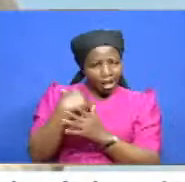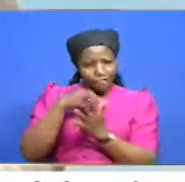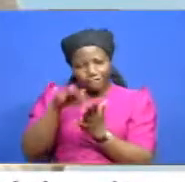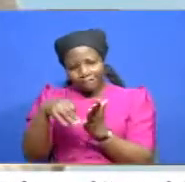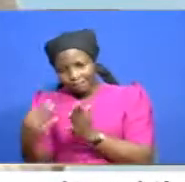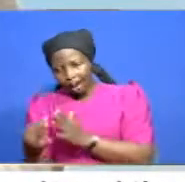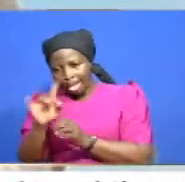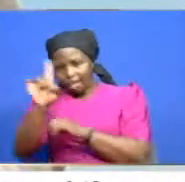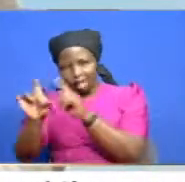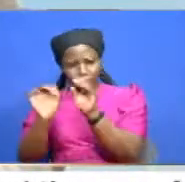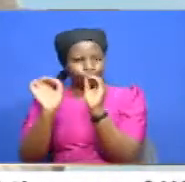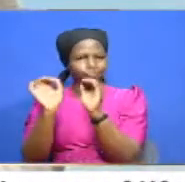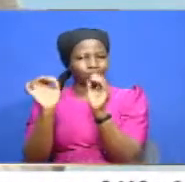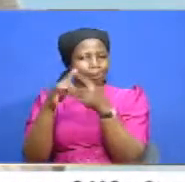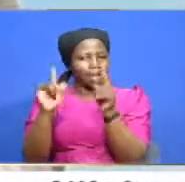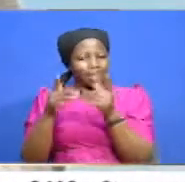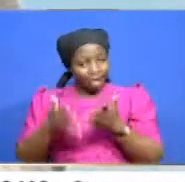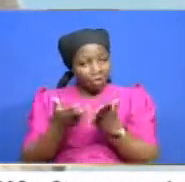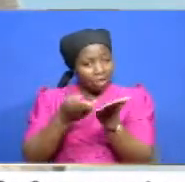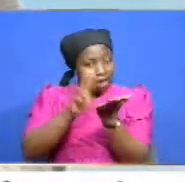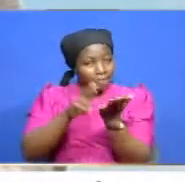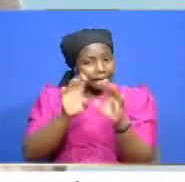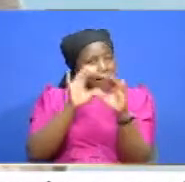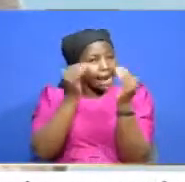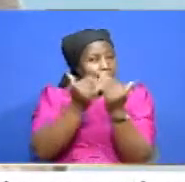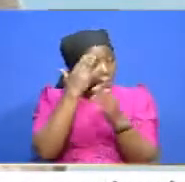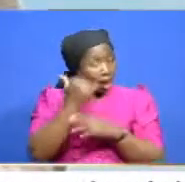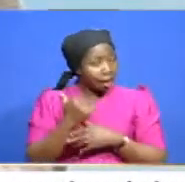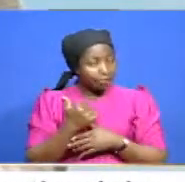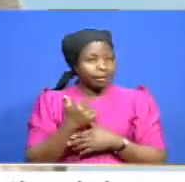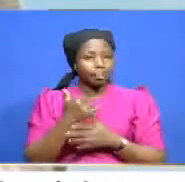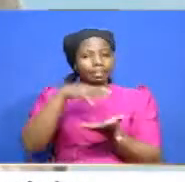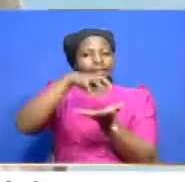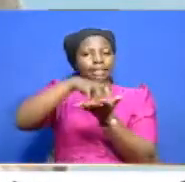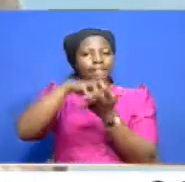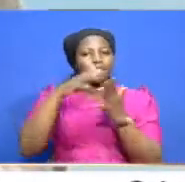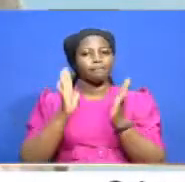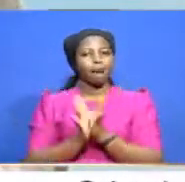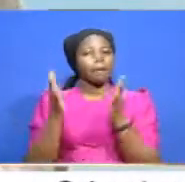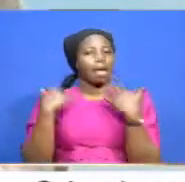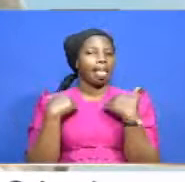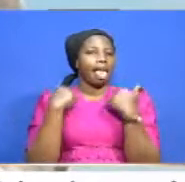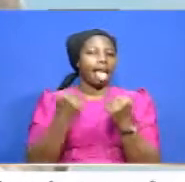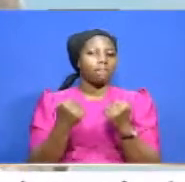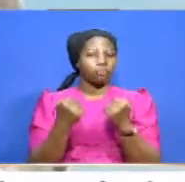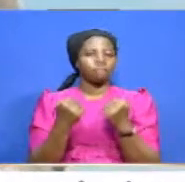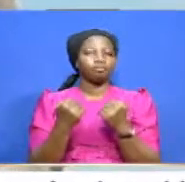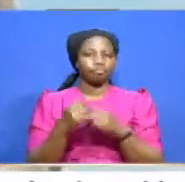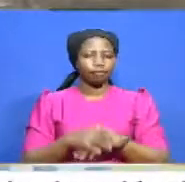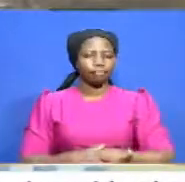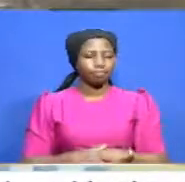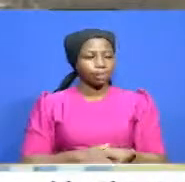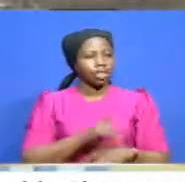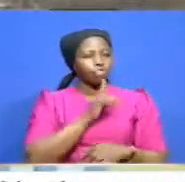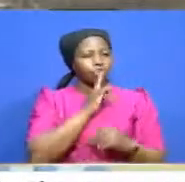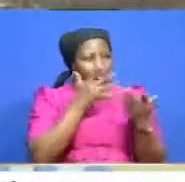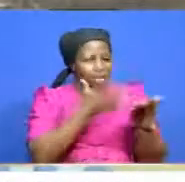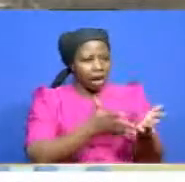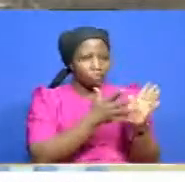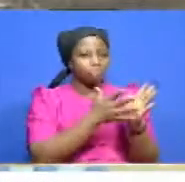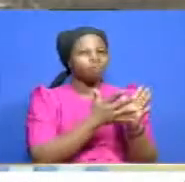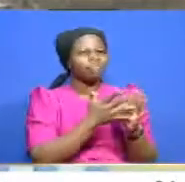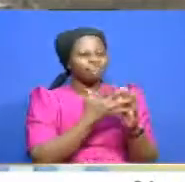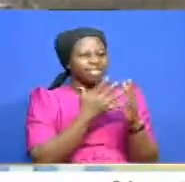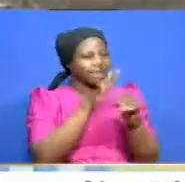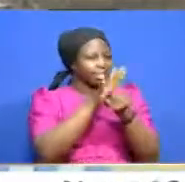the state of our health and public health in the nation cannot guarantee. So the stigma that is usually tied